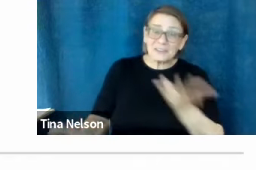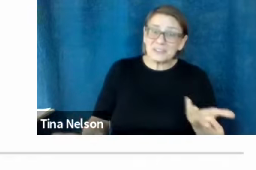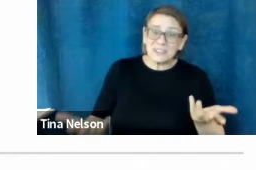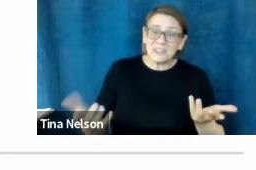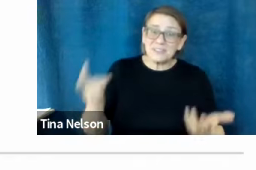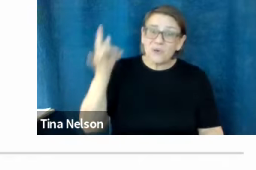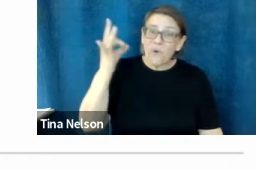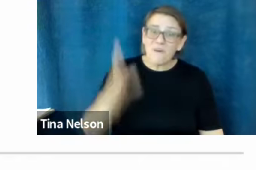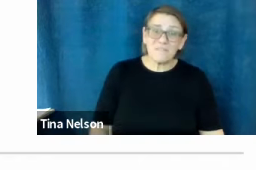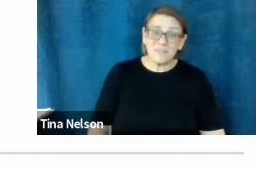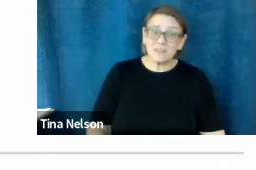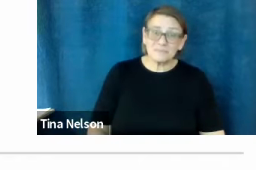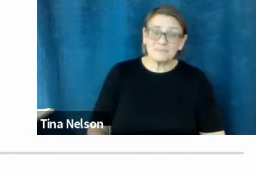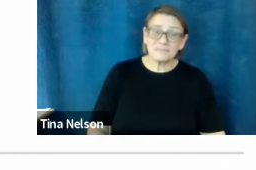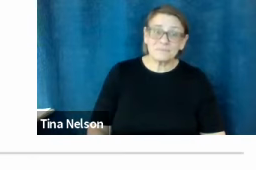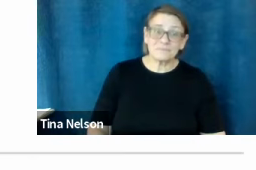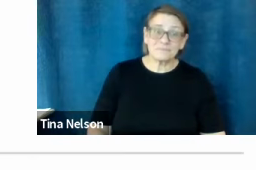knowledge gap as well too.